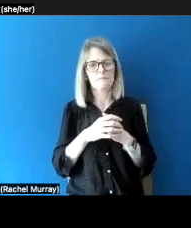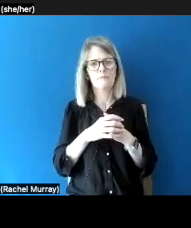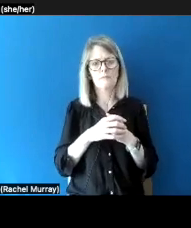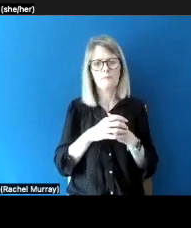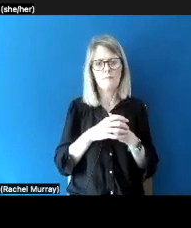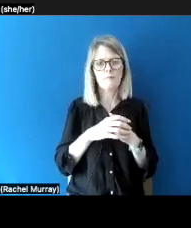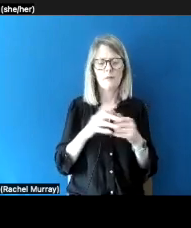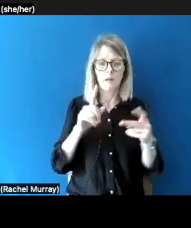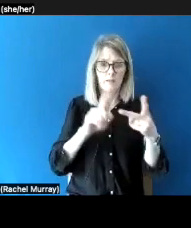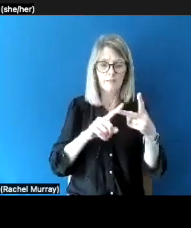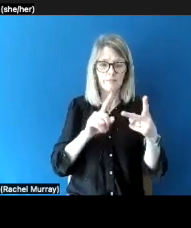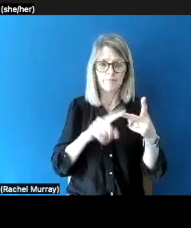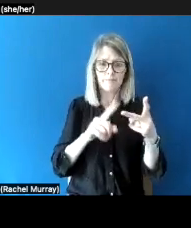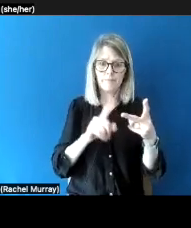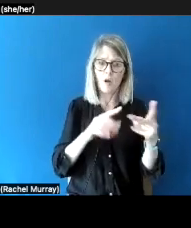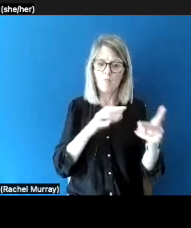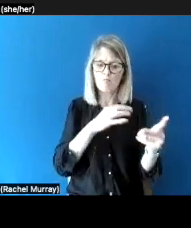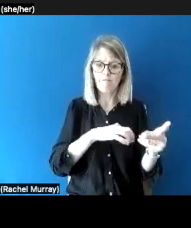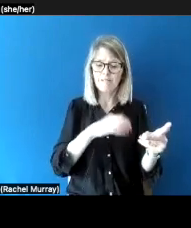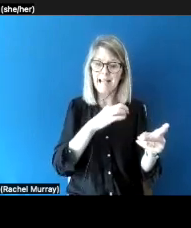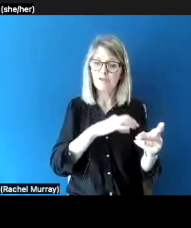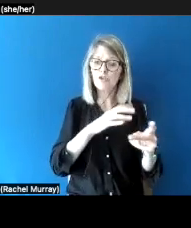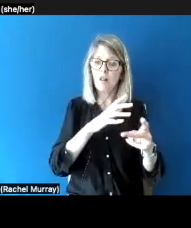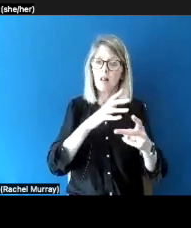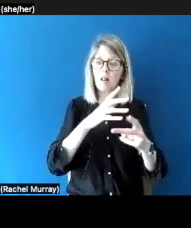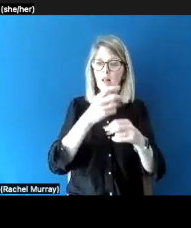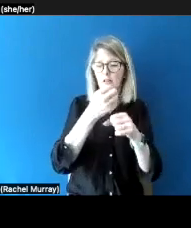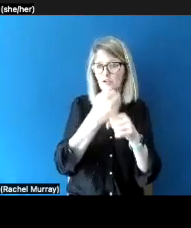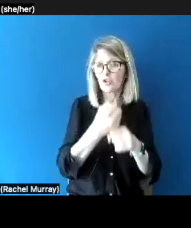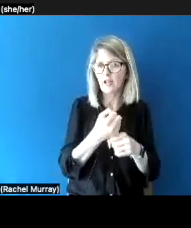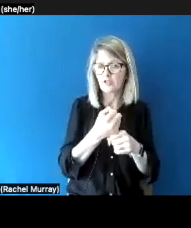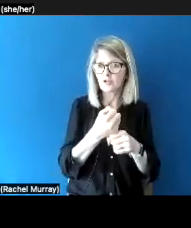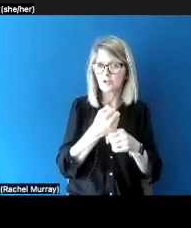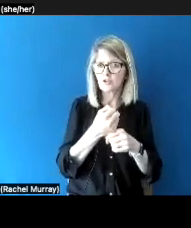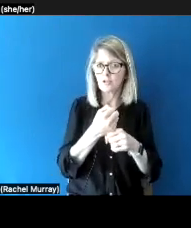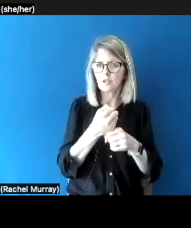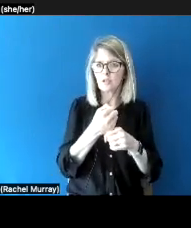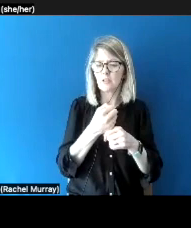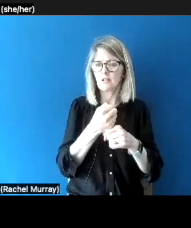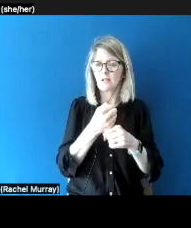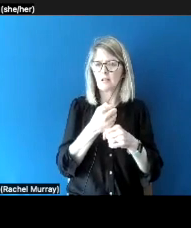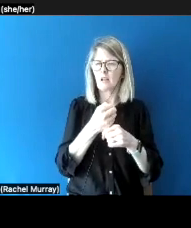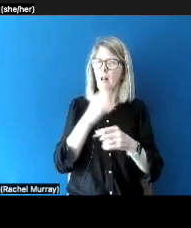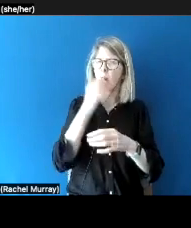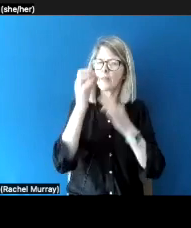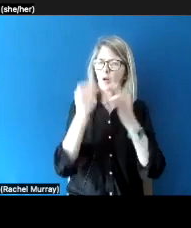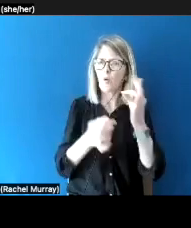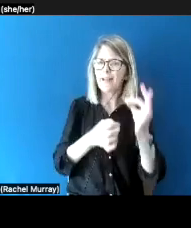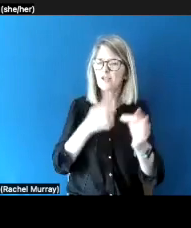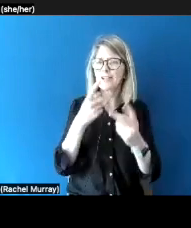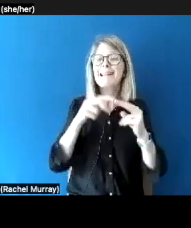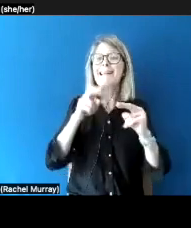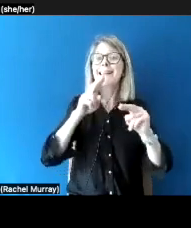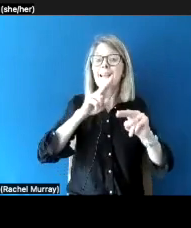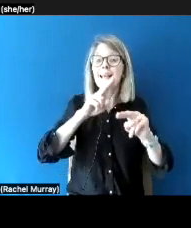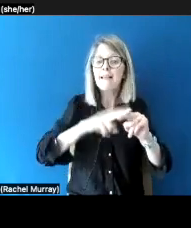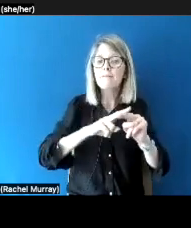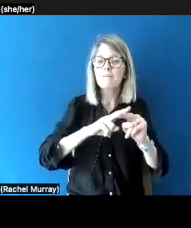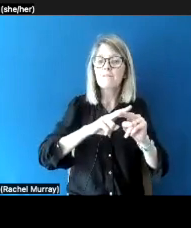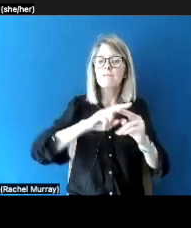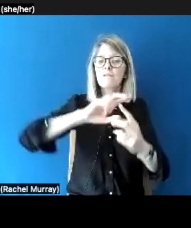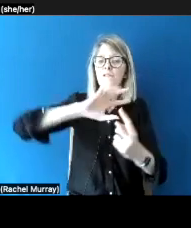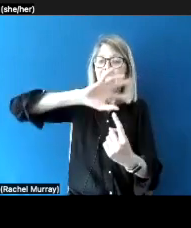providential church. The question here is that if the empire was seen